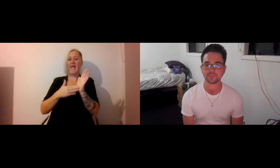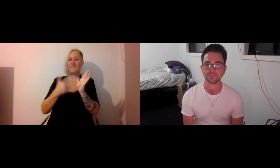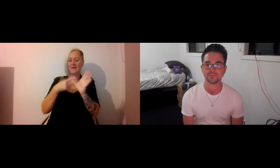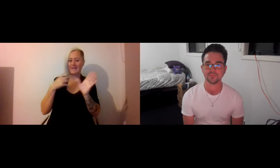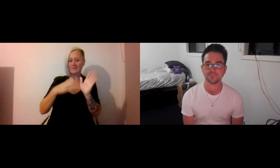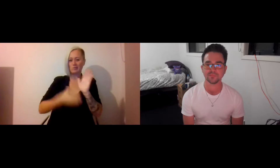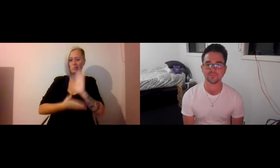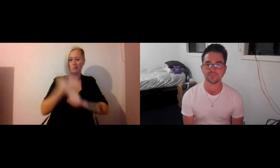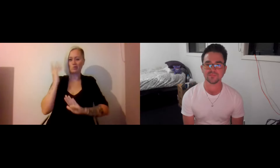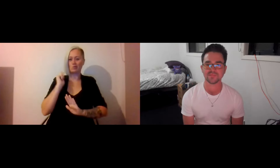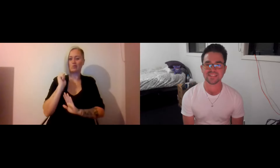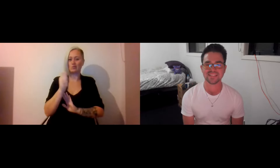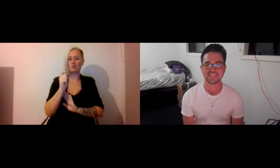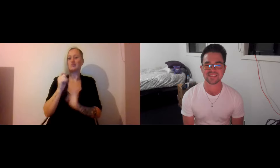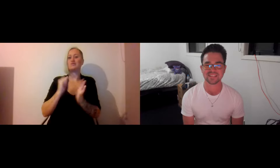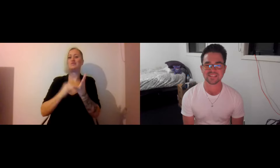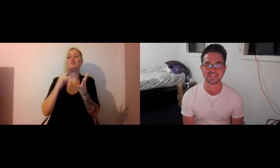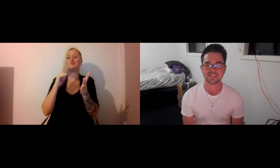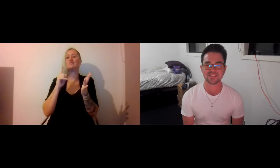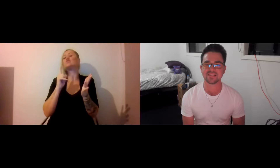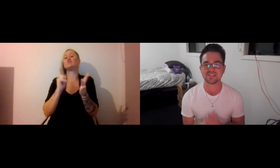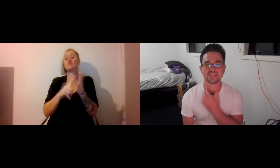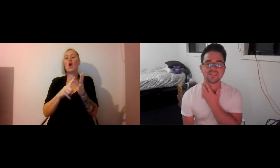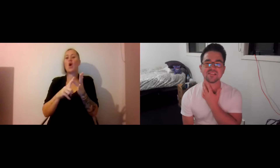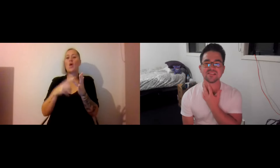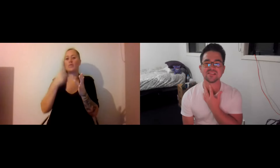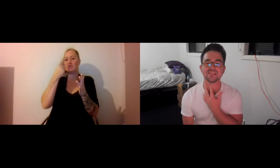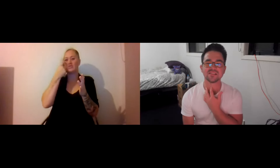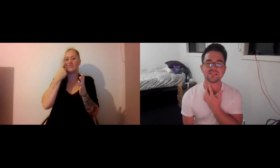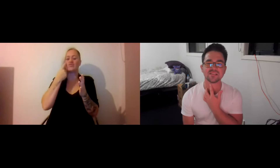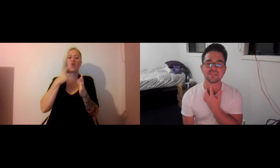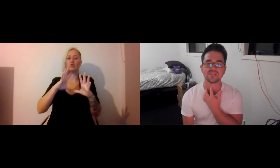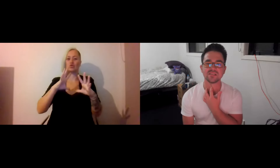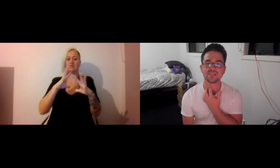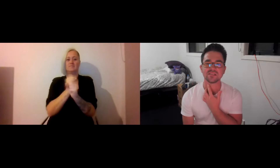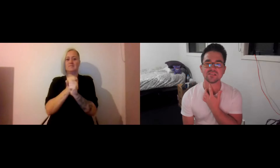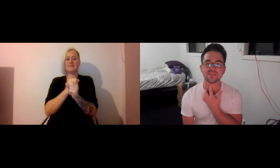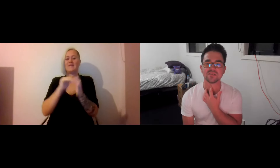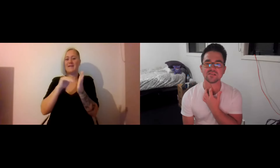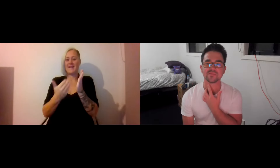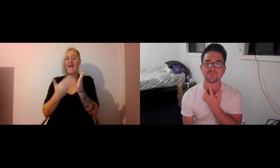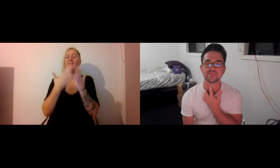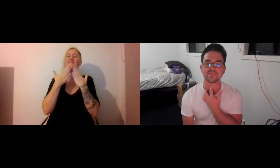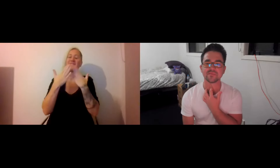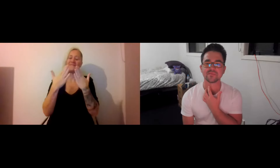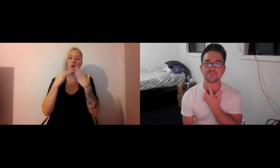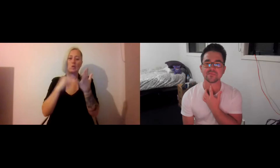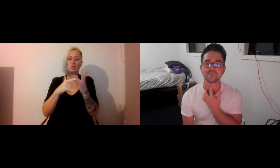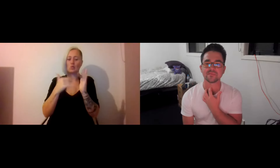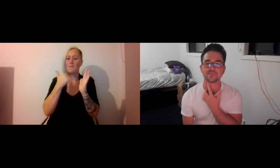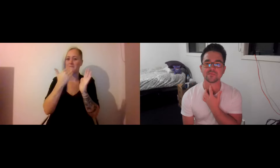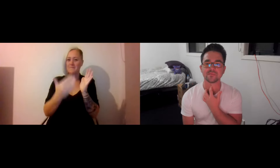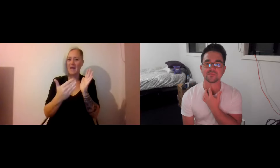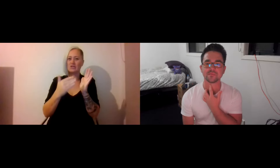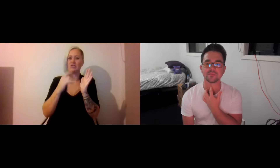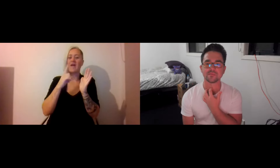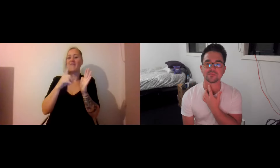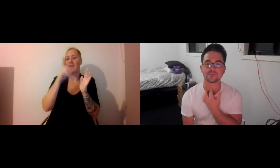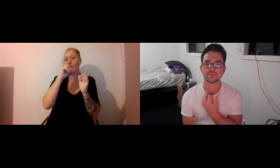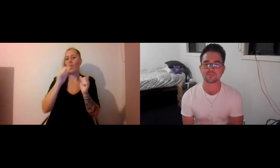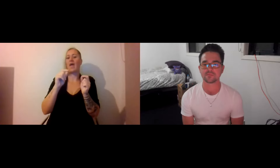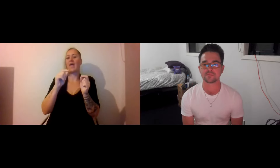soon. So we can just, jump onto the end of the conversation. Thank you so much. And then we can just, possibly release the